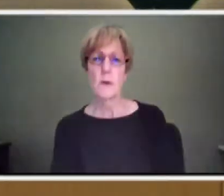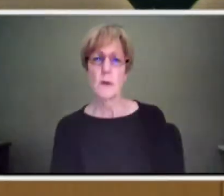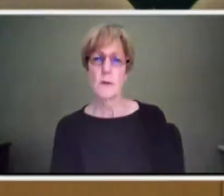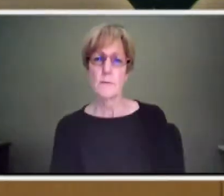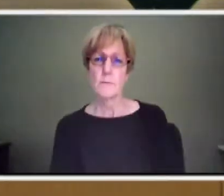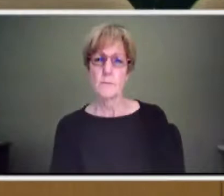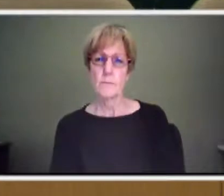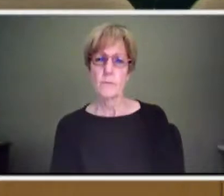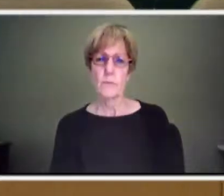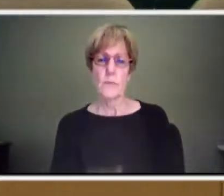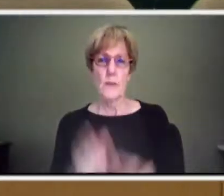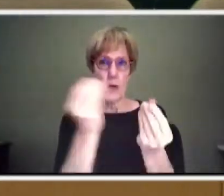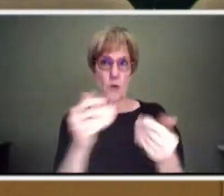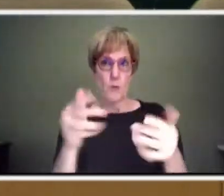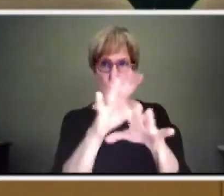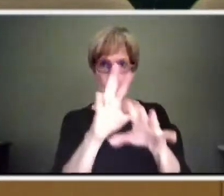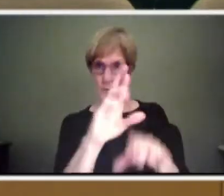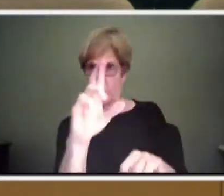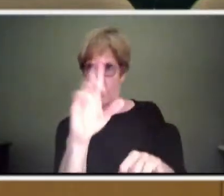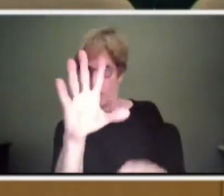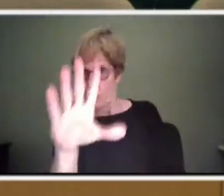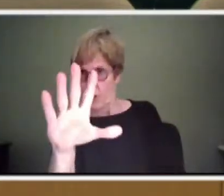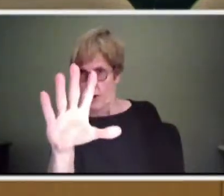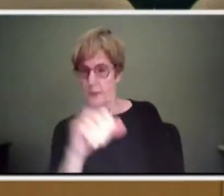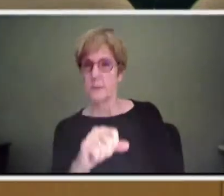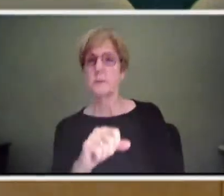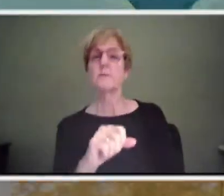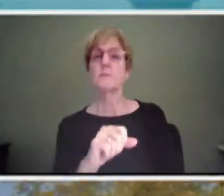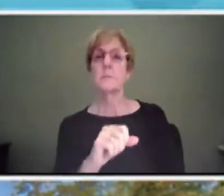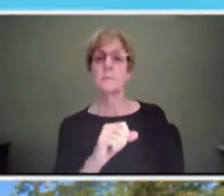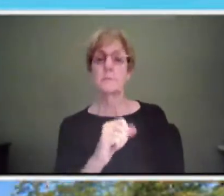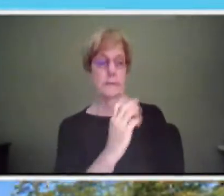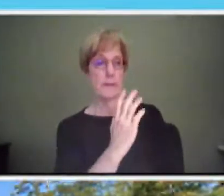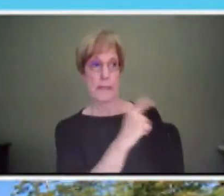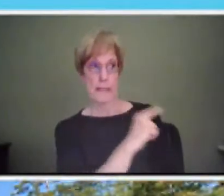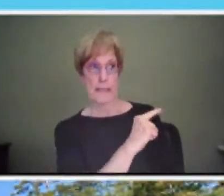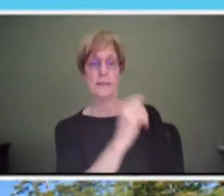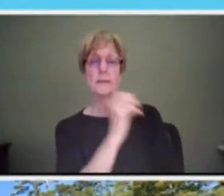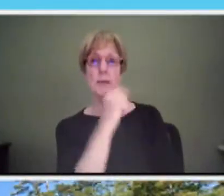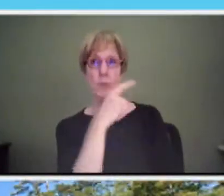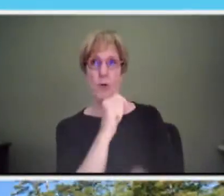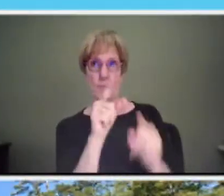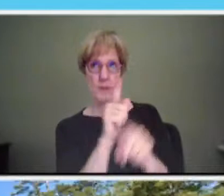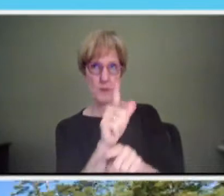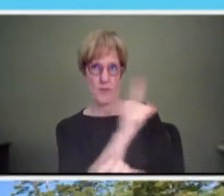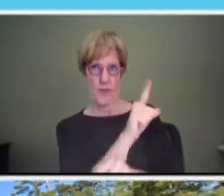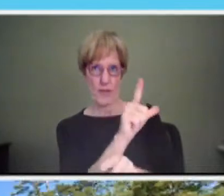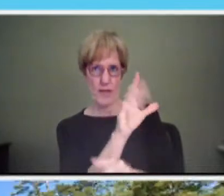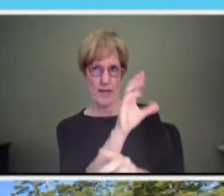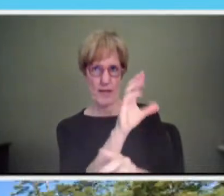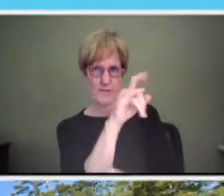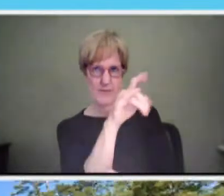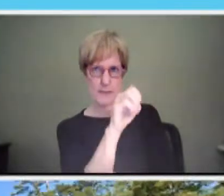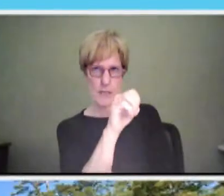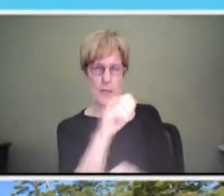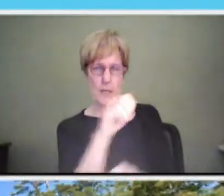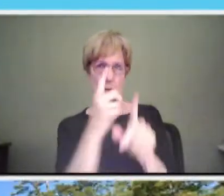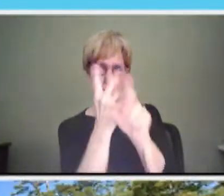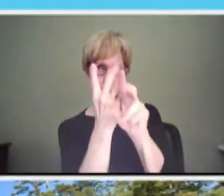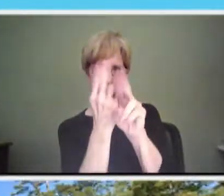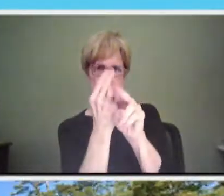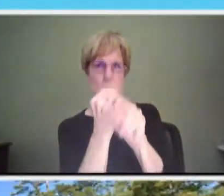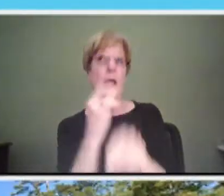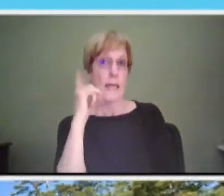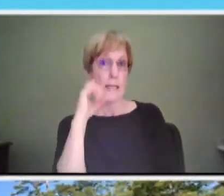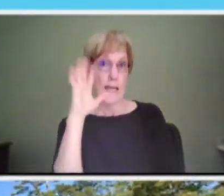the property on the right. Mr. Moretz's client, the apartments are on the left-hand side of the screen. So this is a place, you know, and I hear you guys,